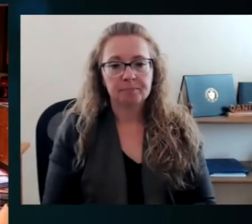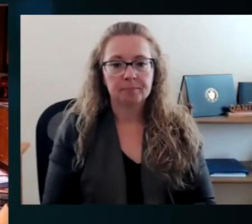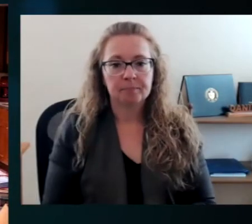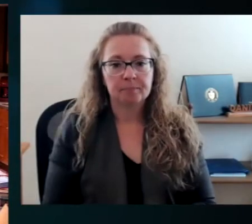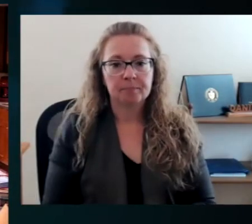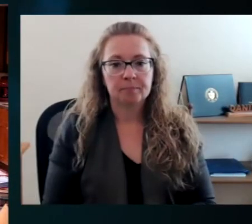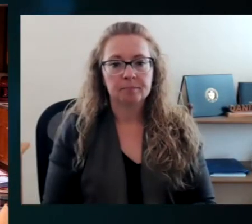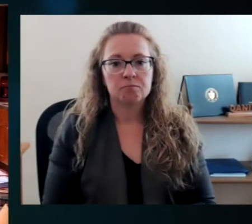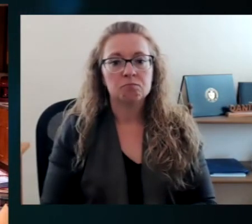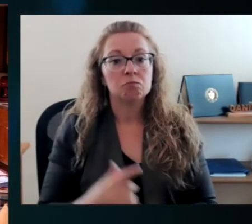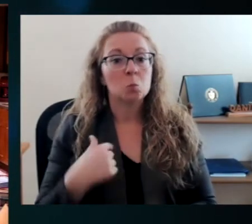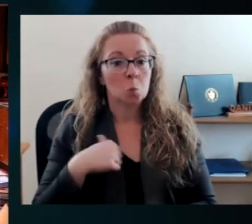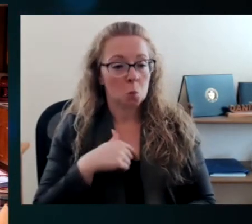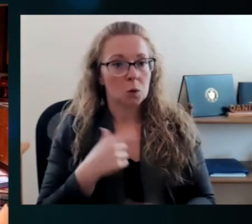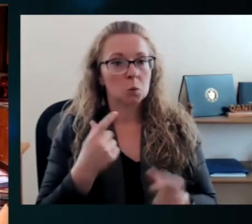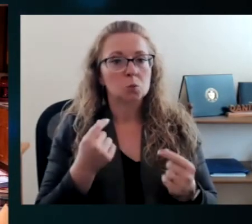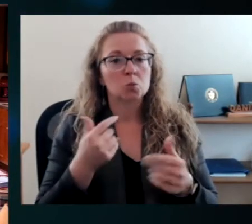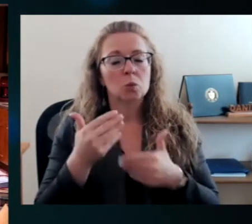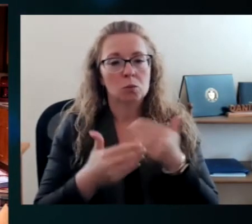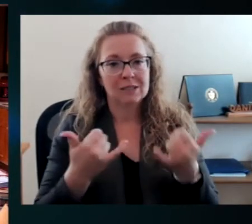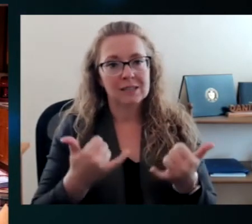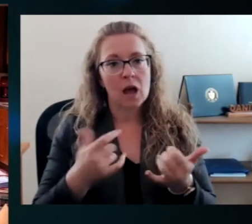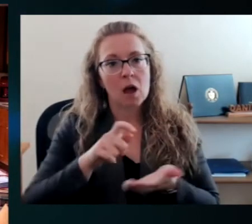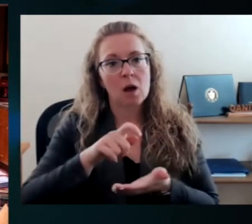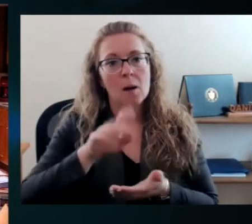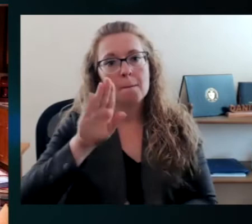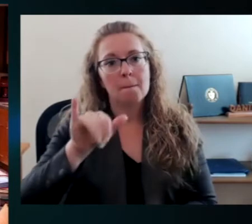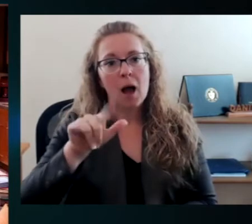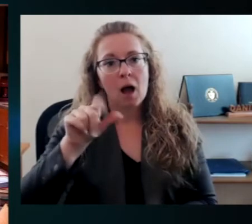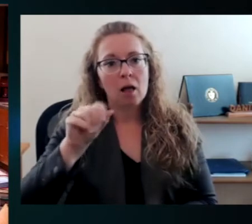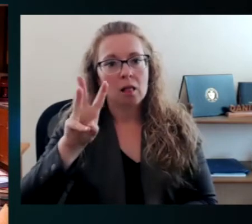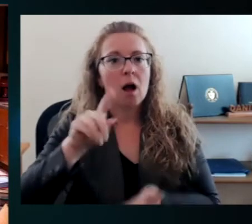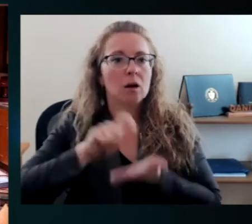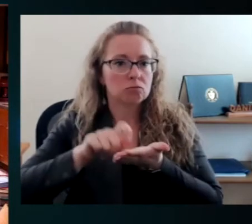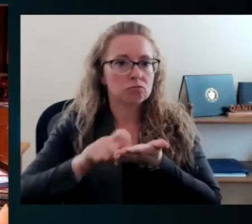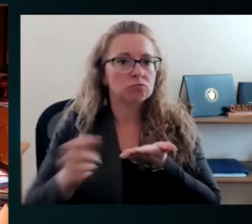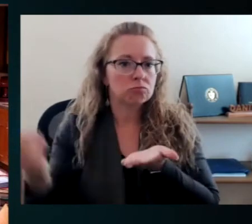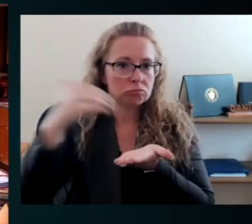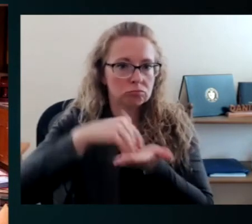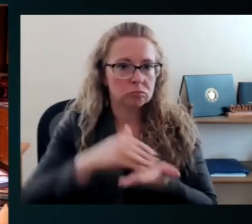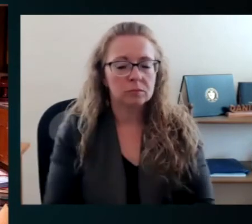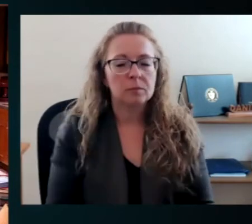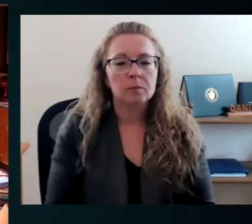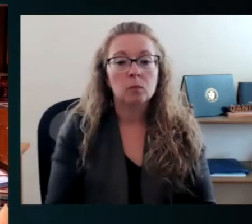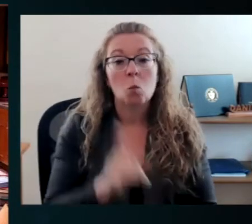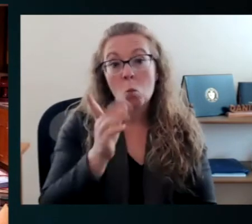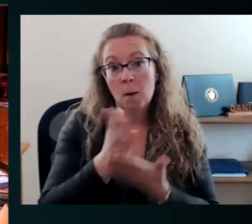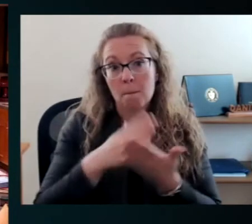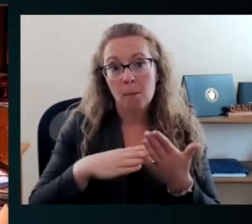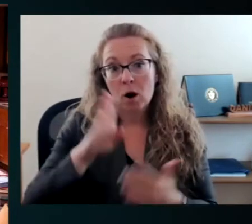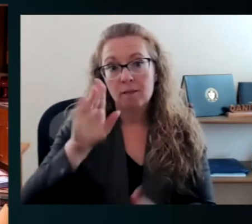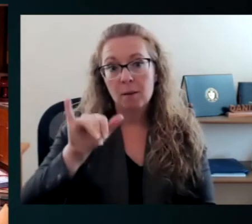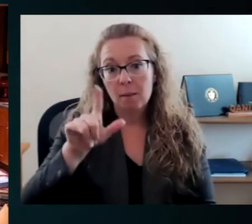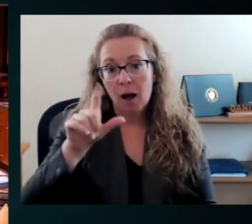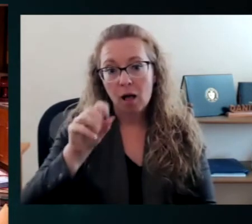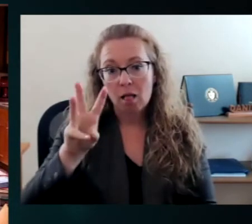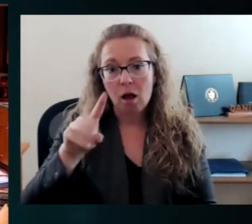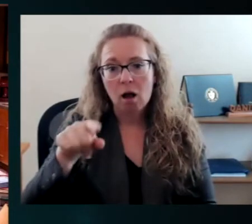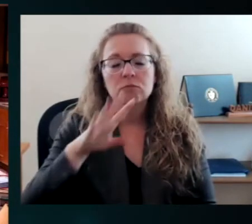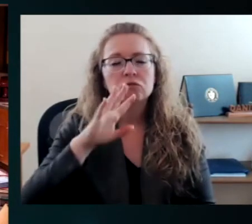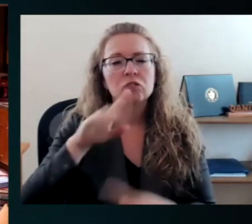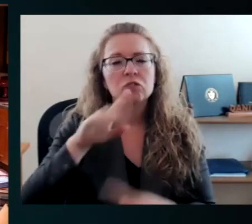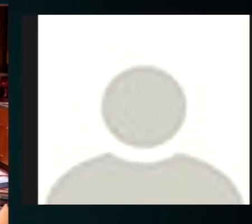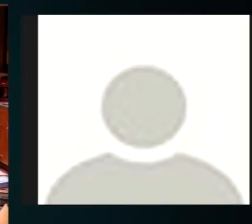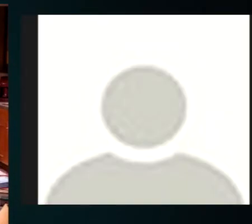right now of rewriting our bylaws. One of the sections of our bylaws defines who's eligible for